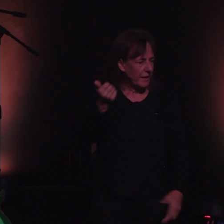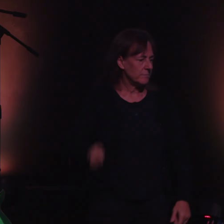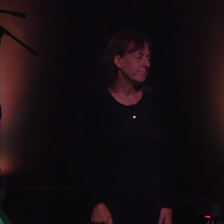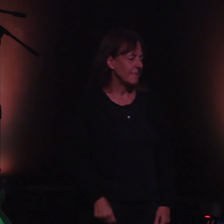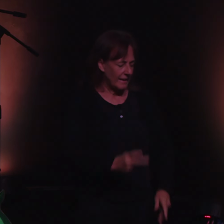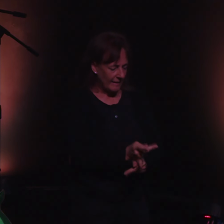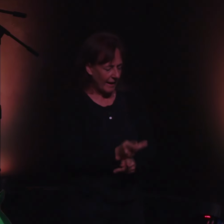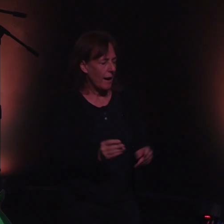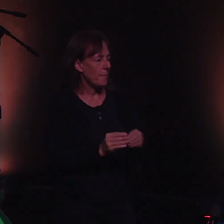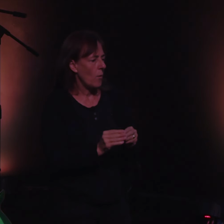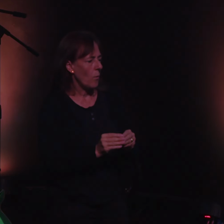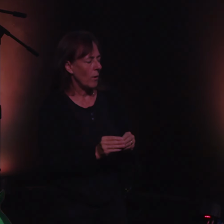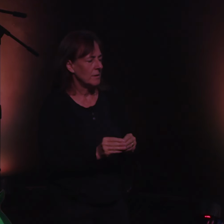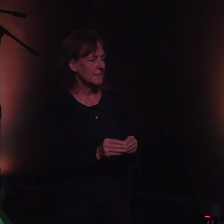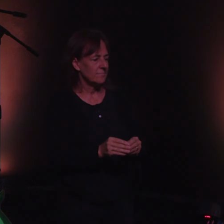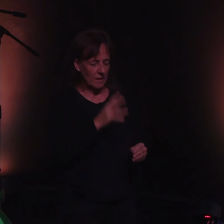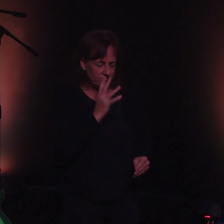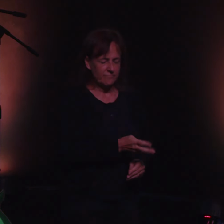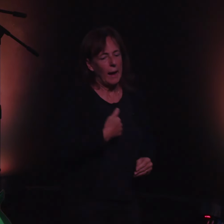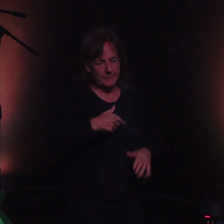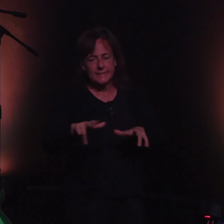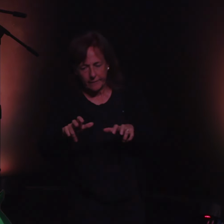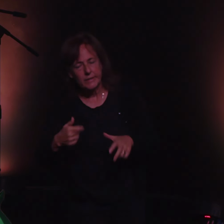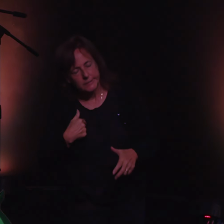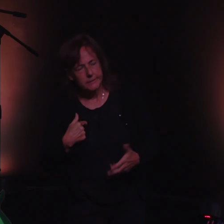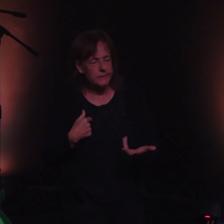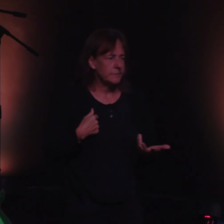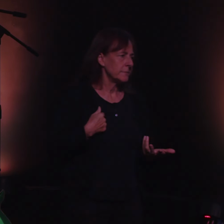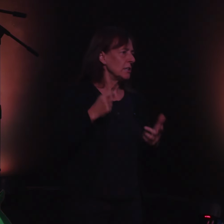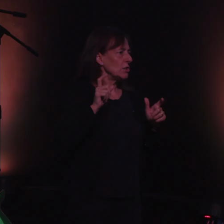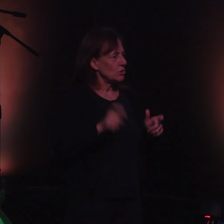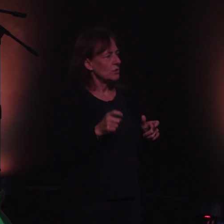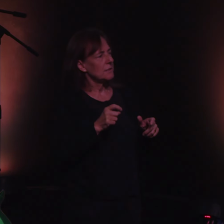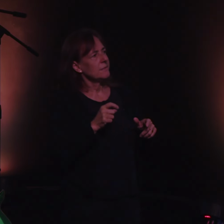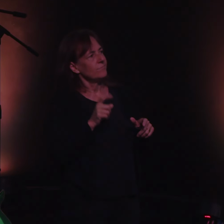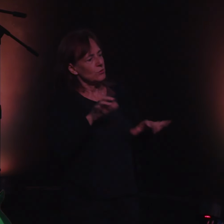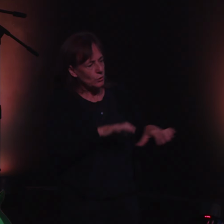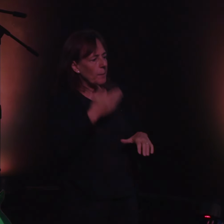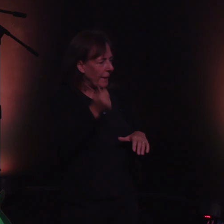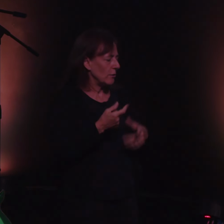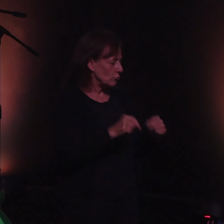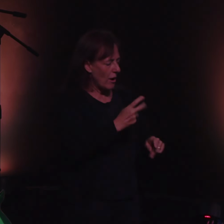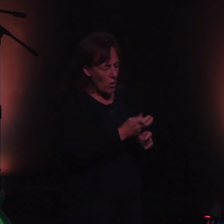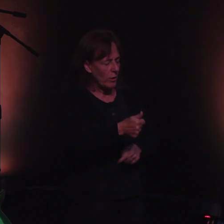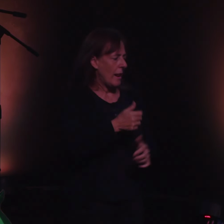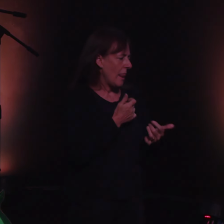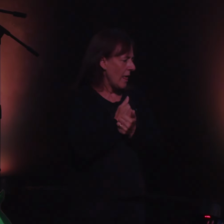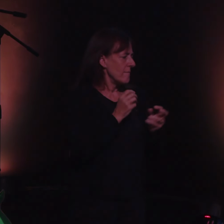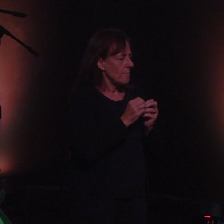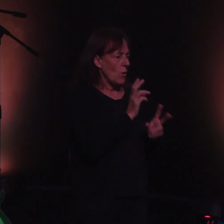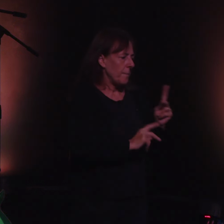need to care a little bit more. I'm a little bit selfish. I should probably do better. I should probably try to love people